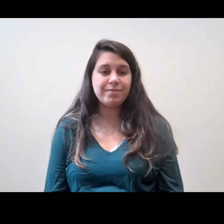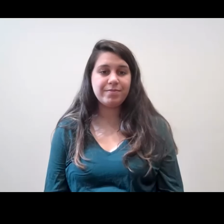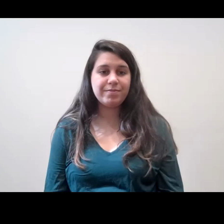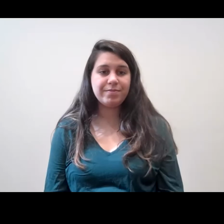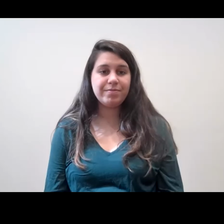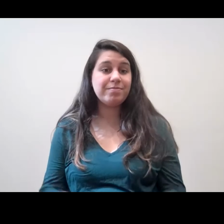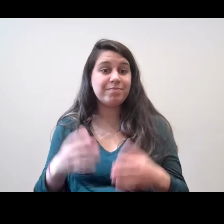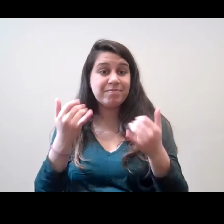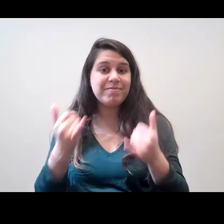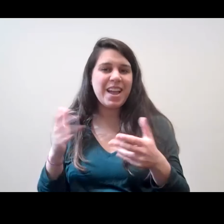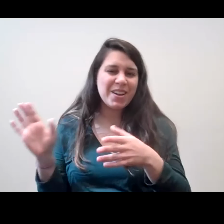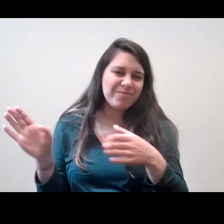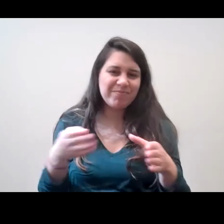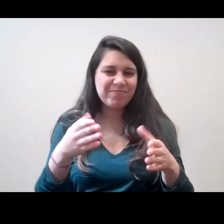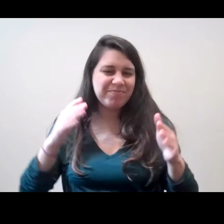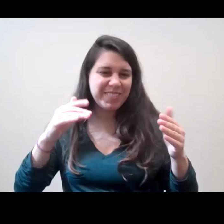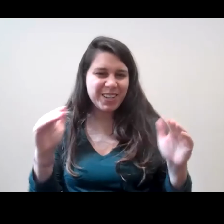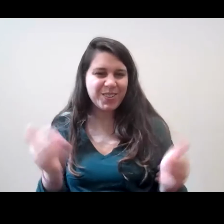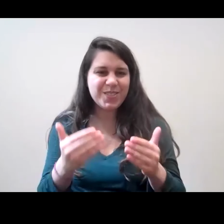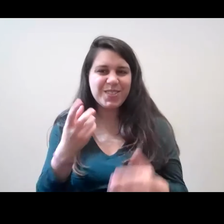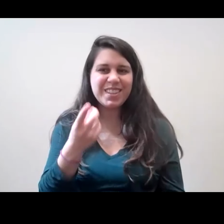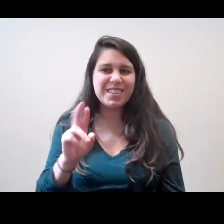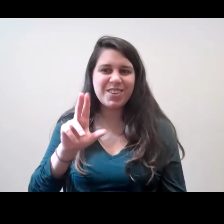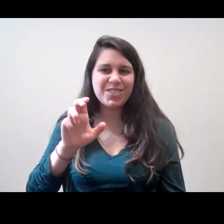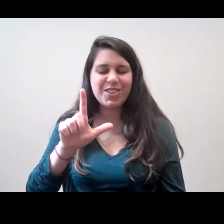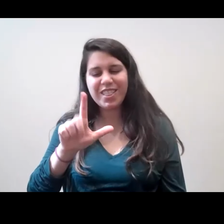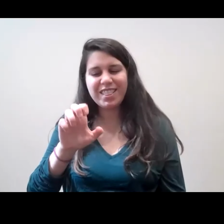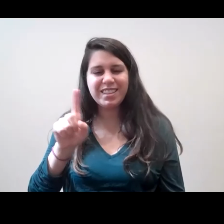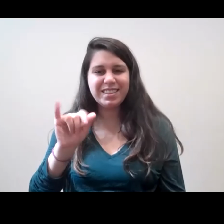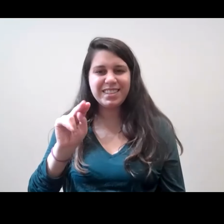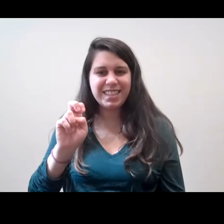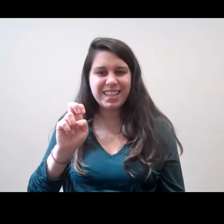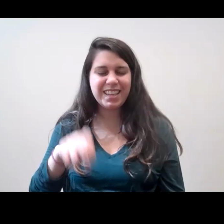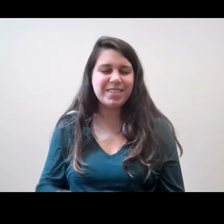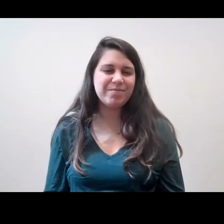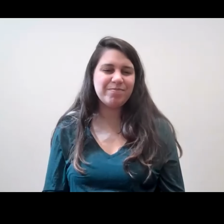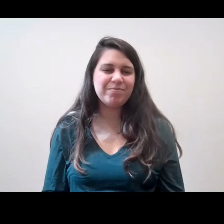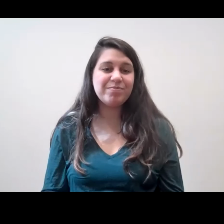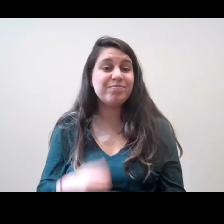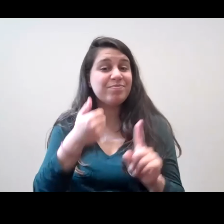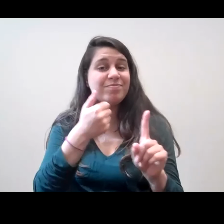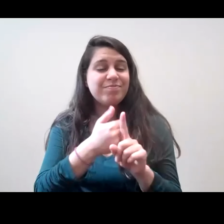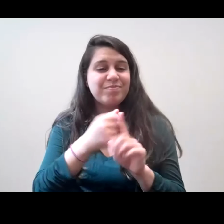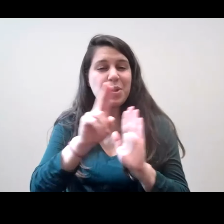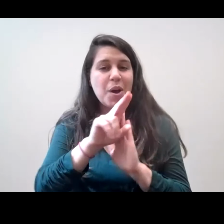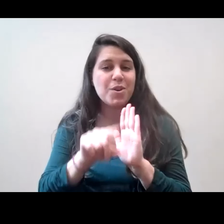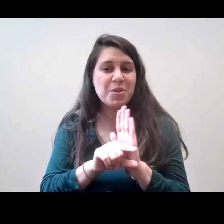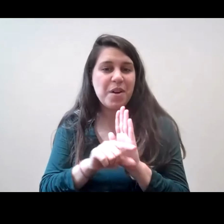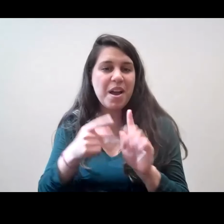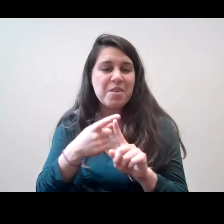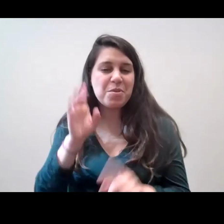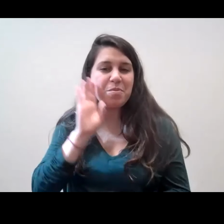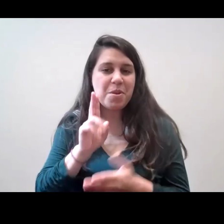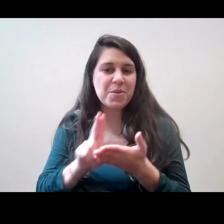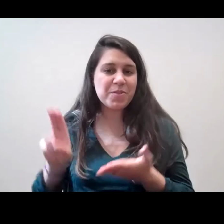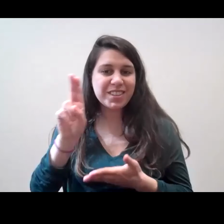So let me turn at this point to introduce Dr. Lezine. Dr. Lezine received his undergraduate degree from Brown,